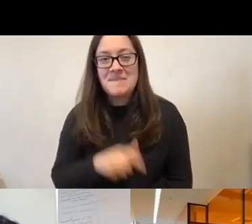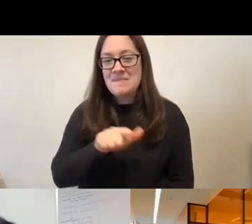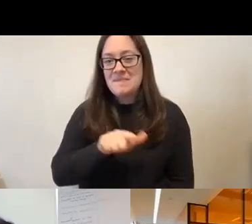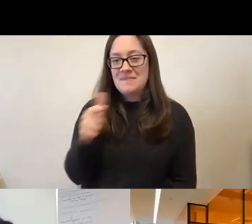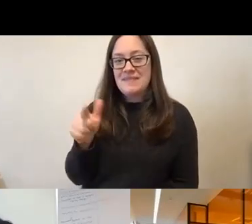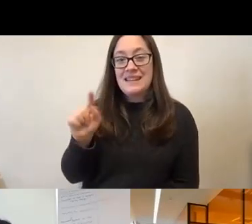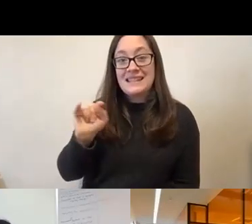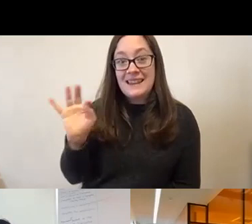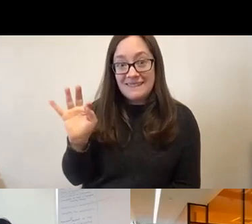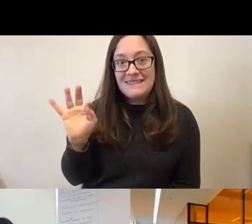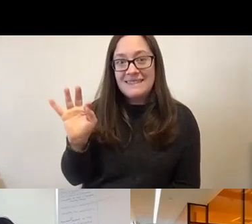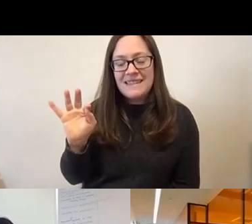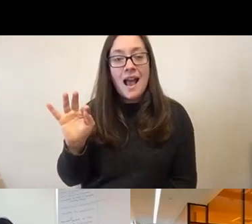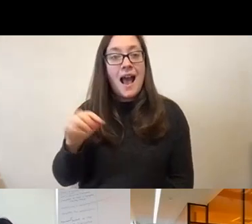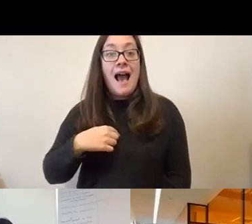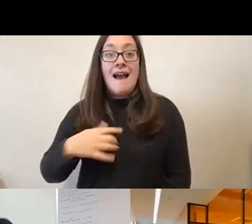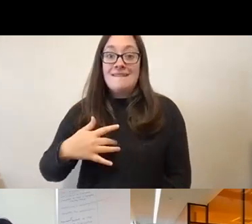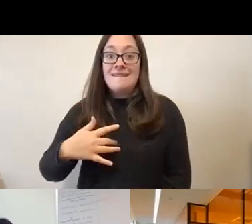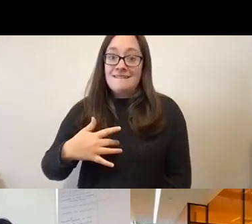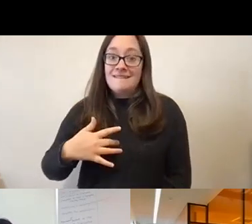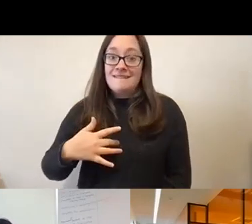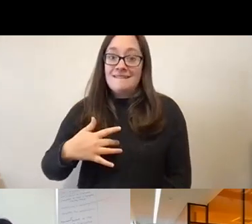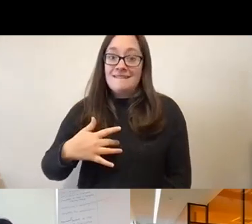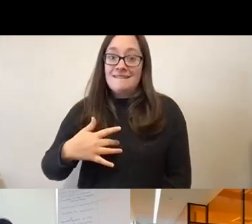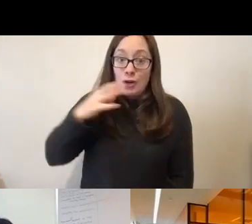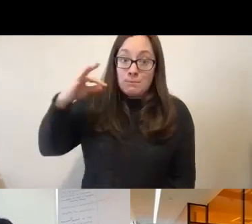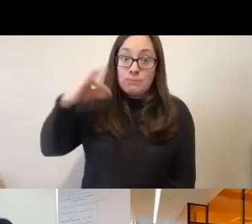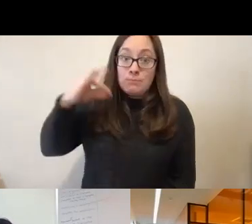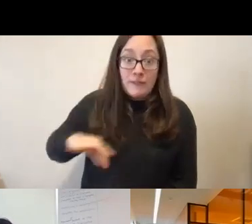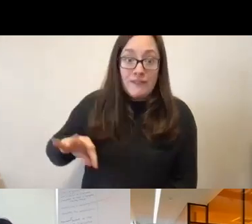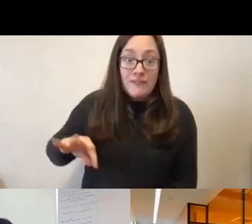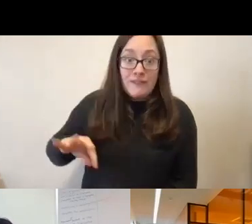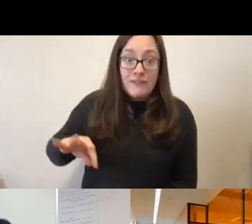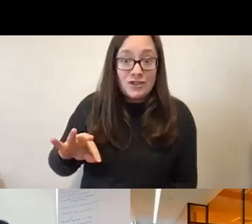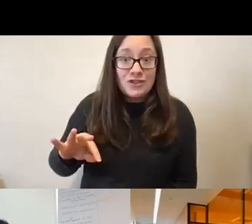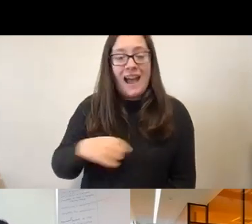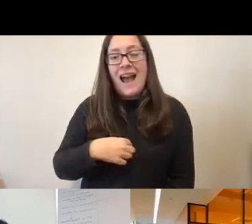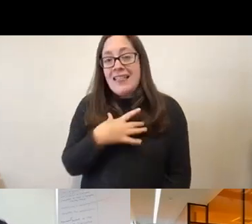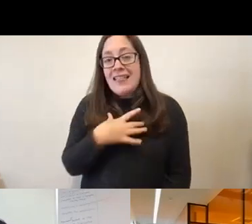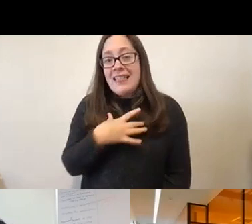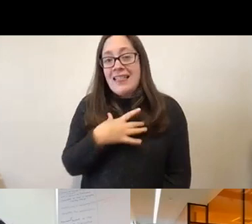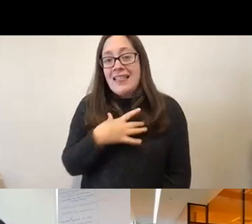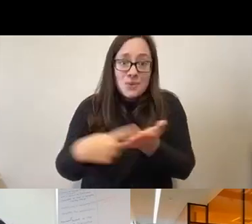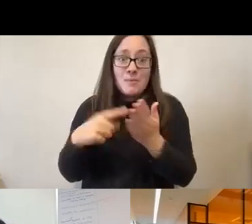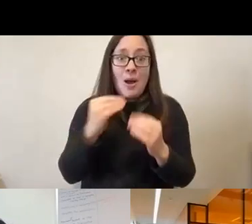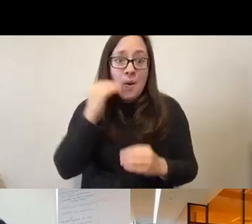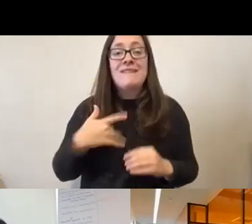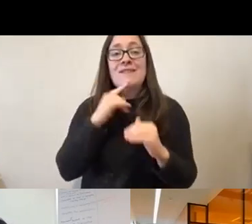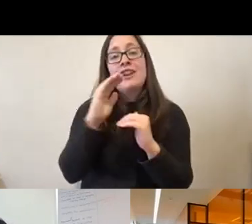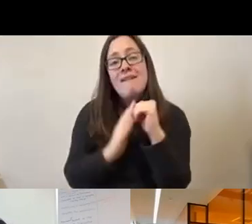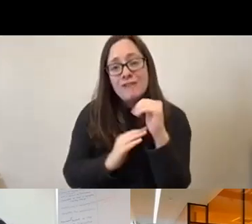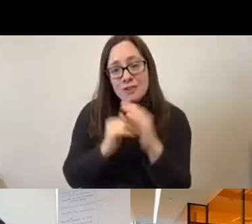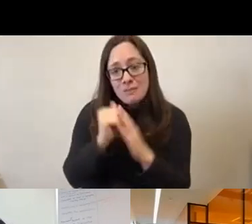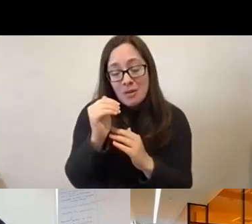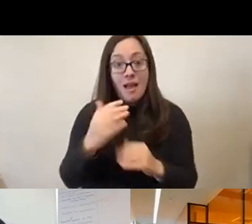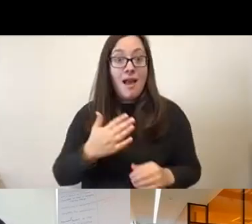For me, I feel really privileged to find it really comforting to talk about home. All of my grandparents on both